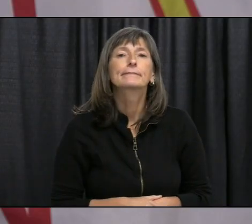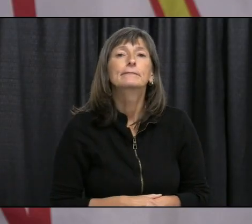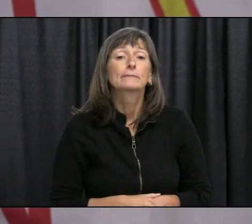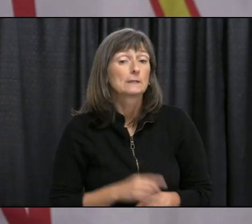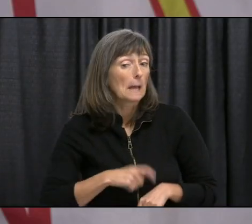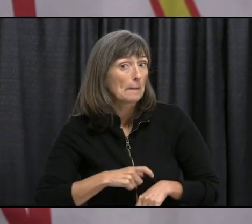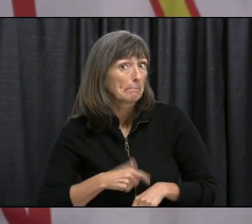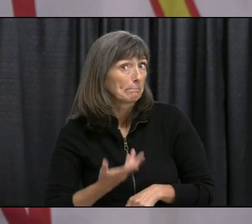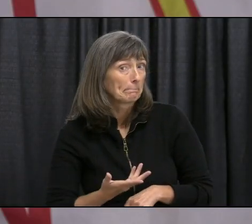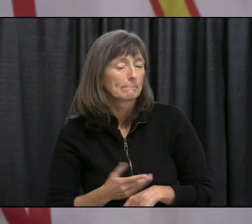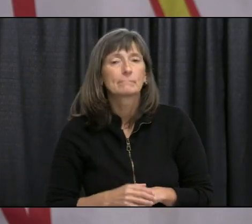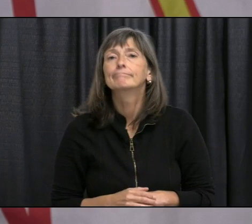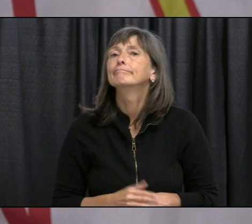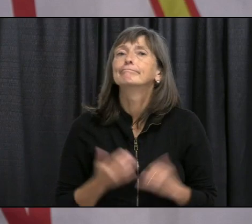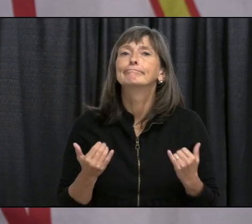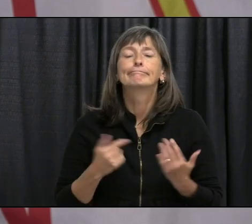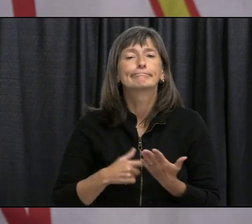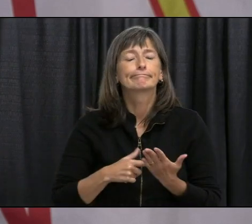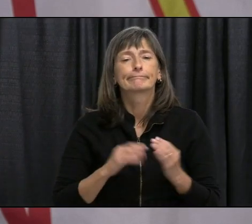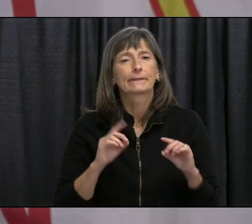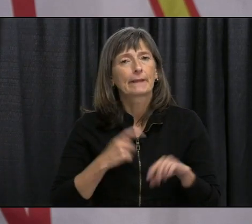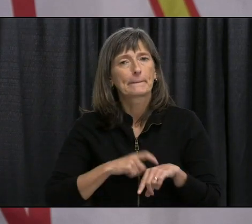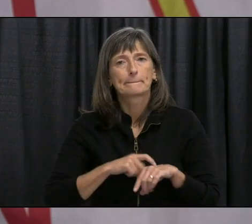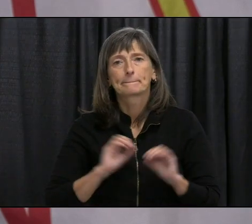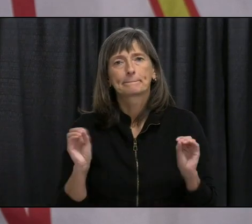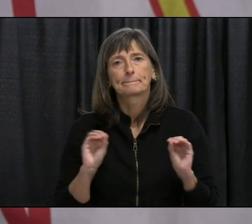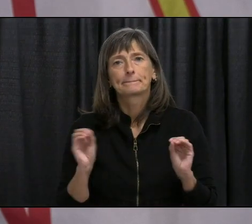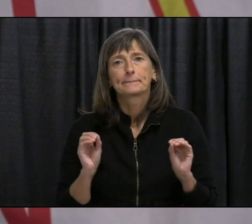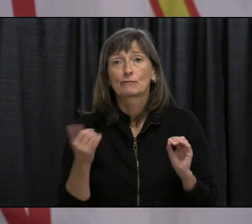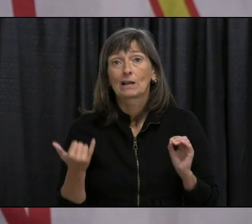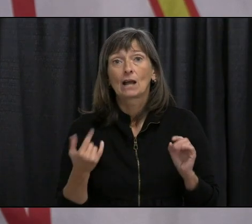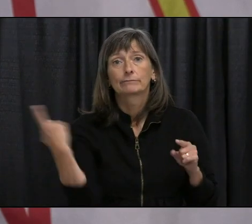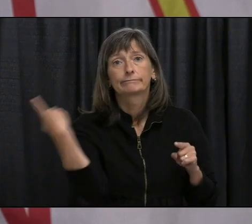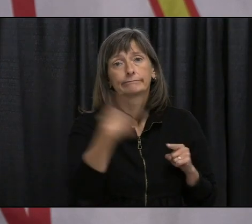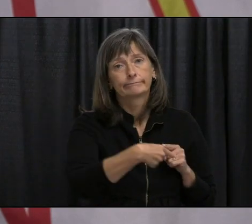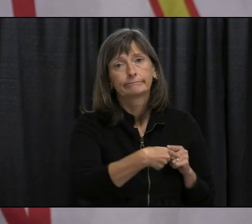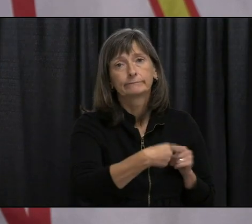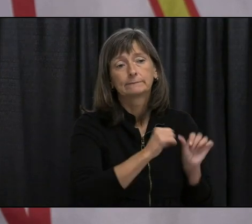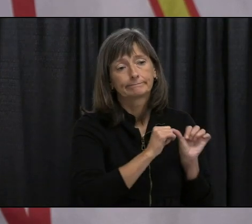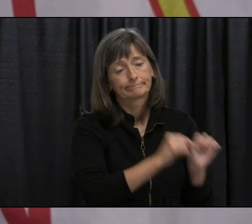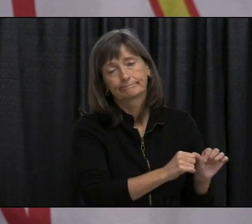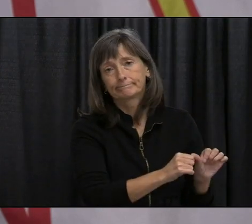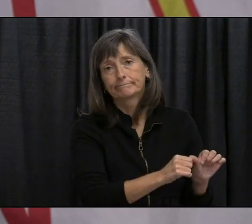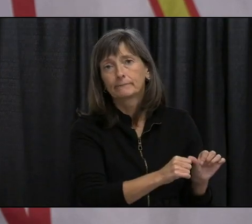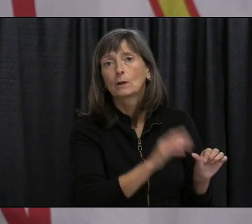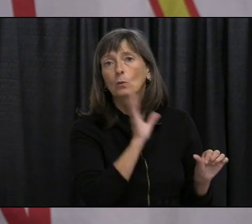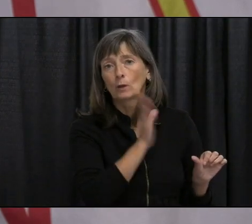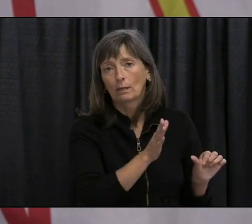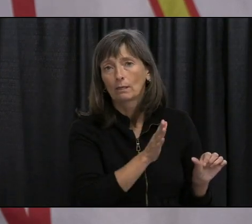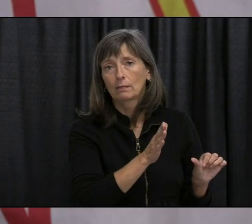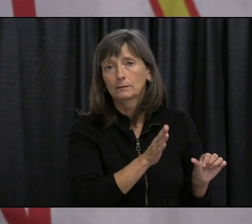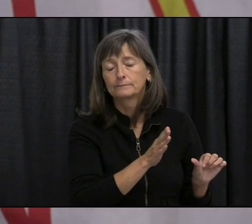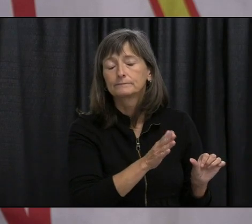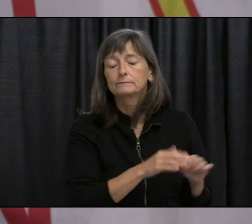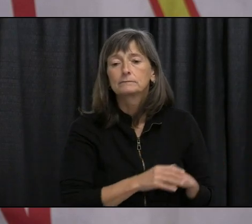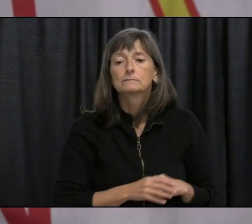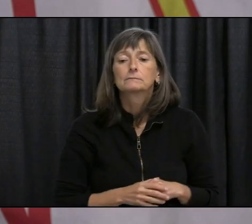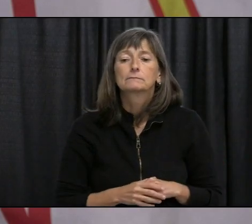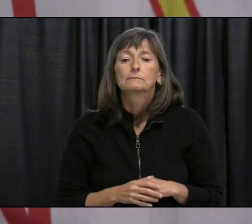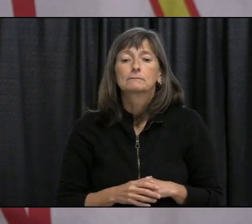regard to a timeline. At the moment, the travel restrictions will remain in place. We're, as I've said many times